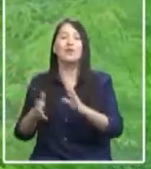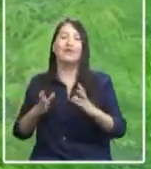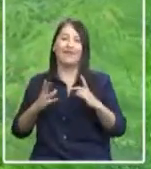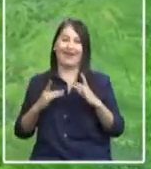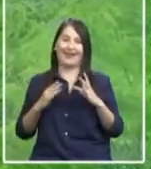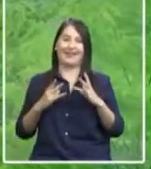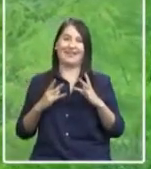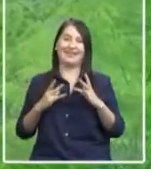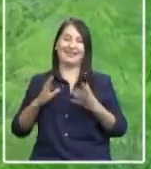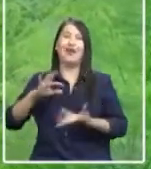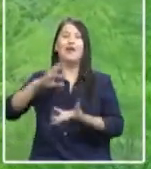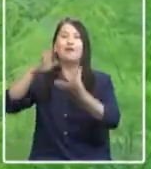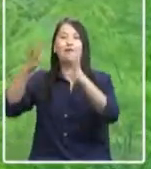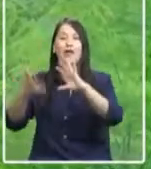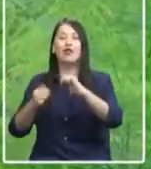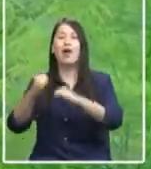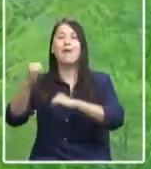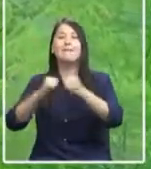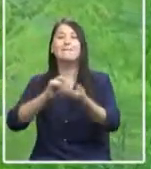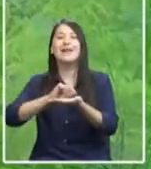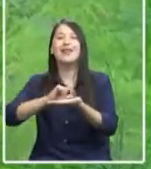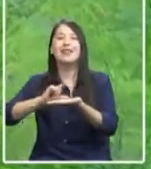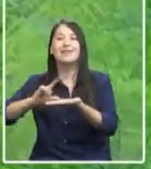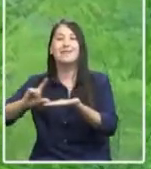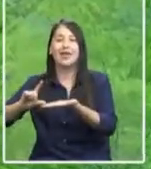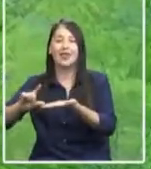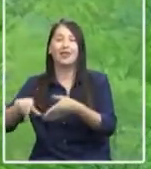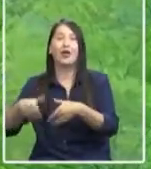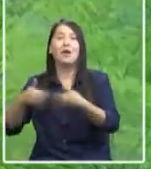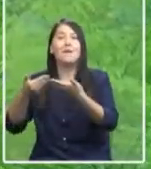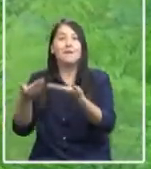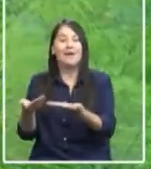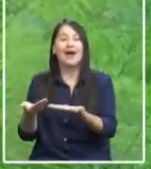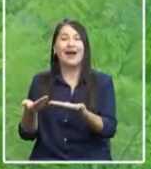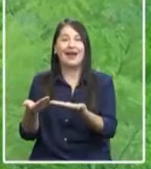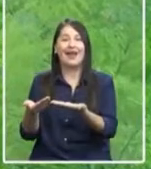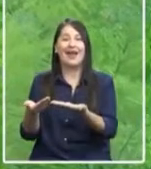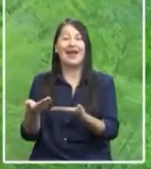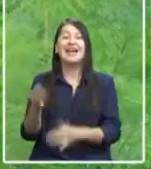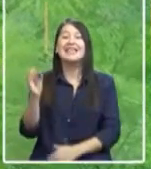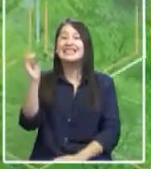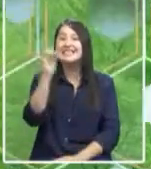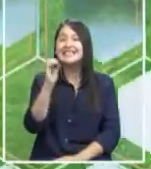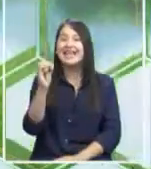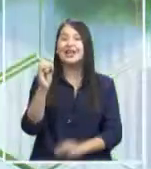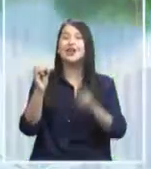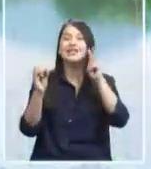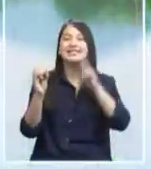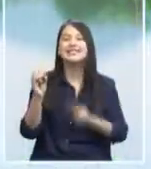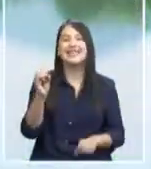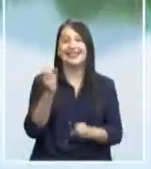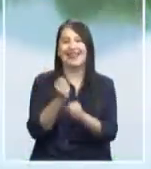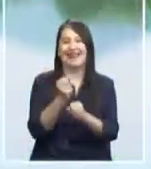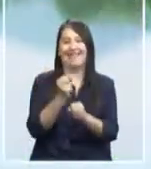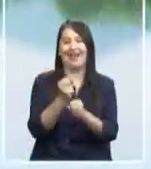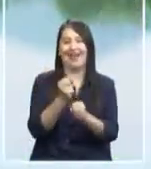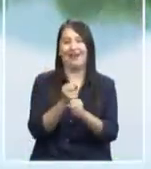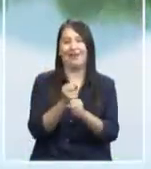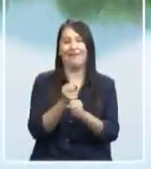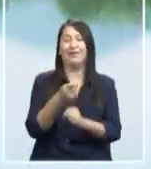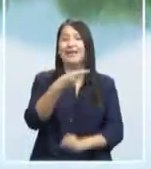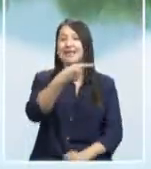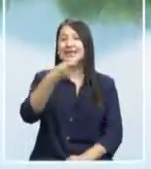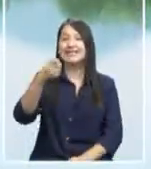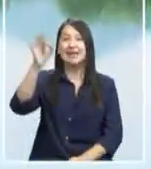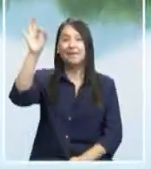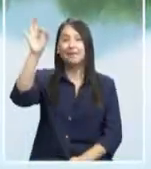of zero unemployment. We want to make 100% entrepreneurs in this planet, and it's possible. So these are the